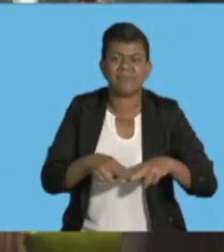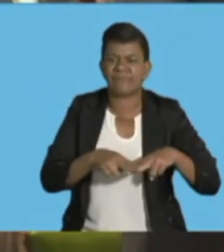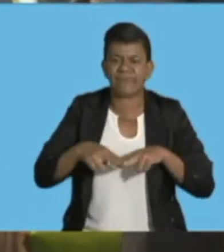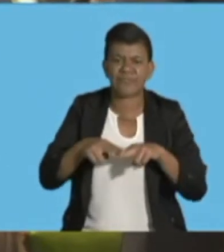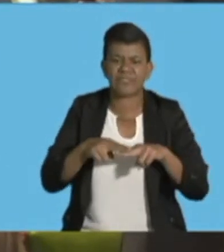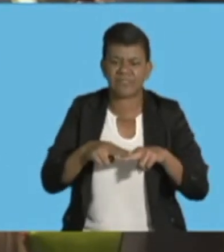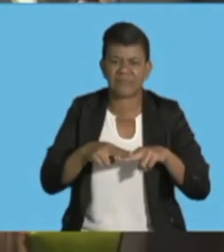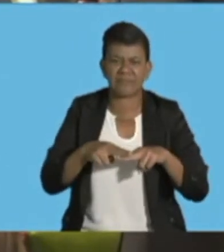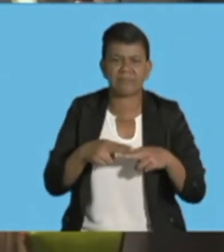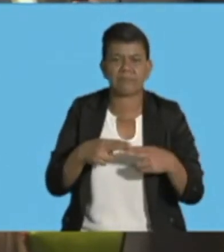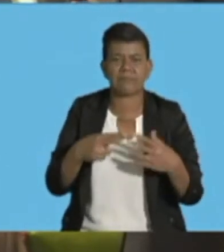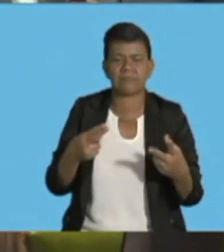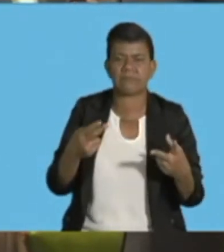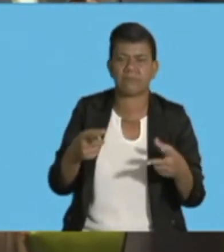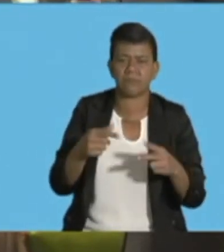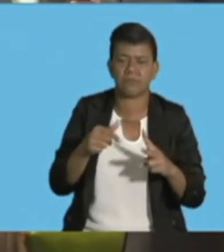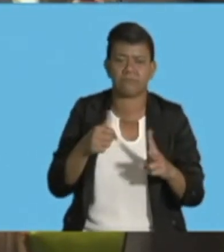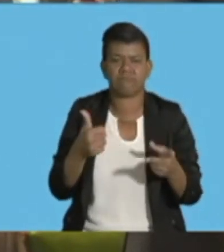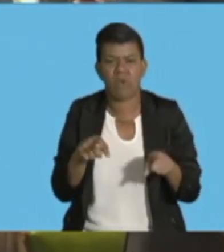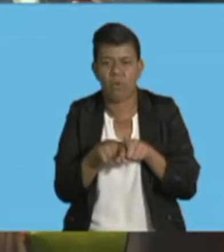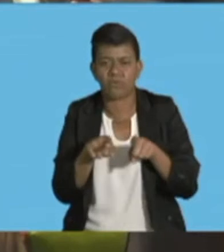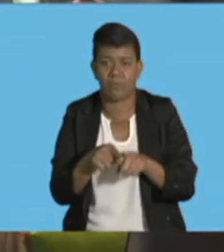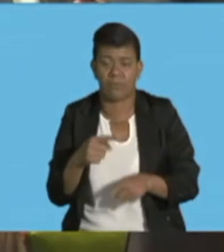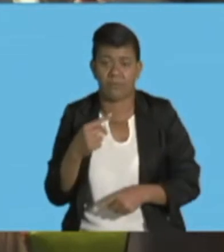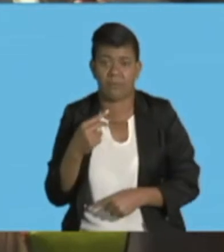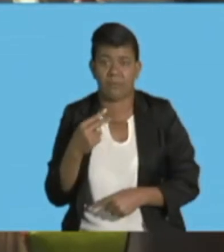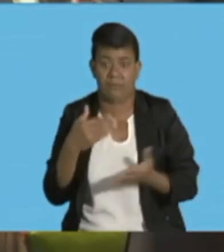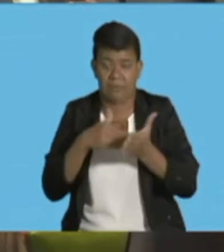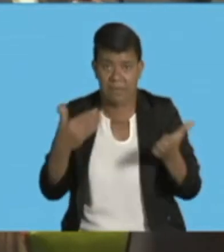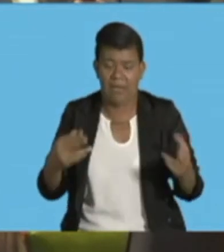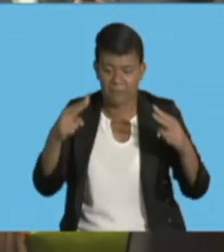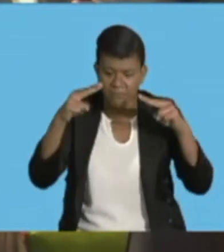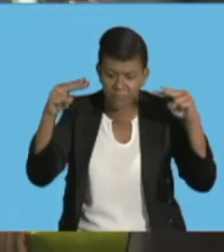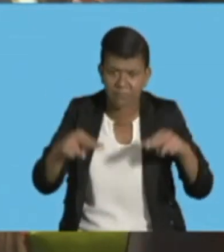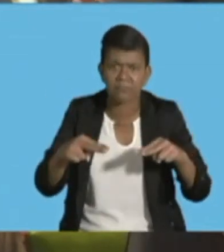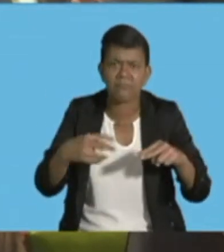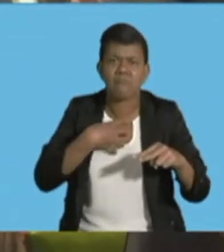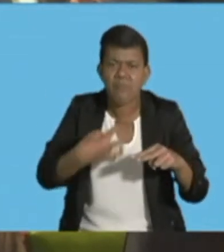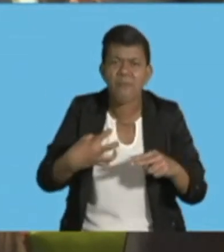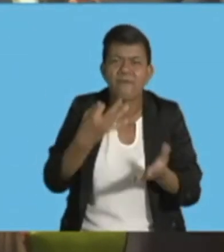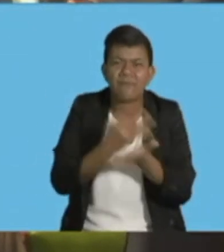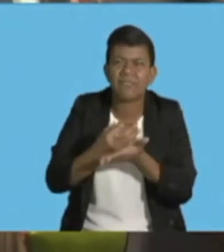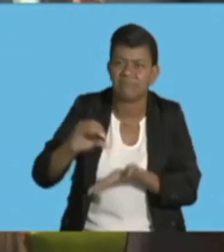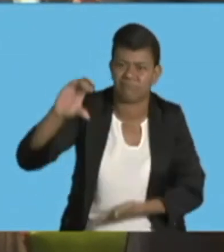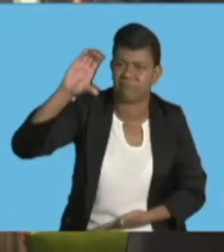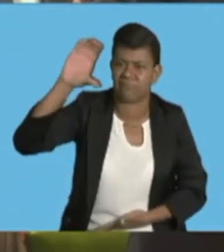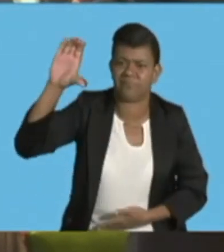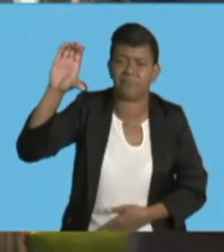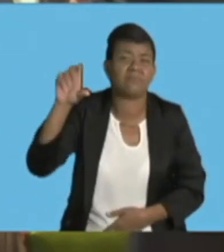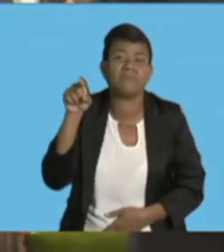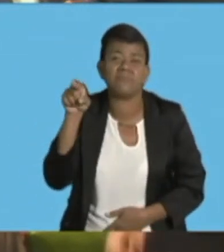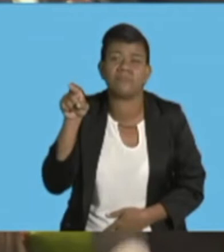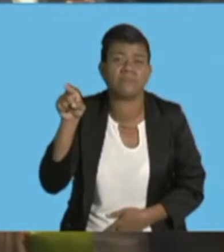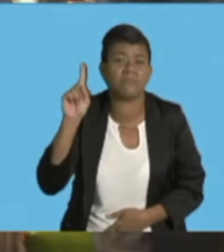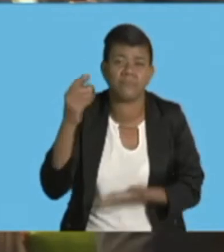on, that we now need to look at the bigger pool of funds. One of the issues that's actually facing the financing